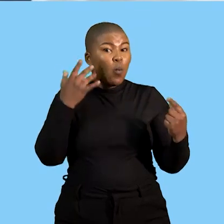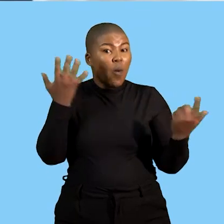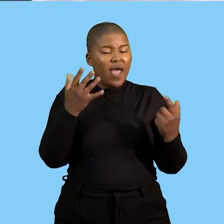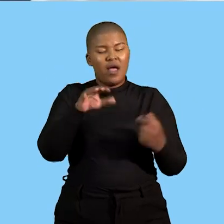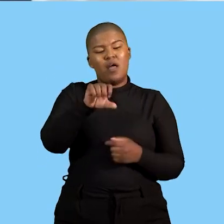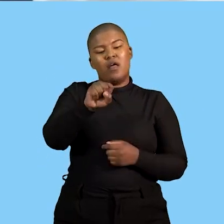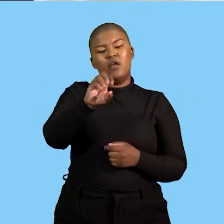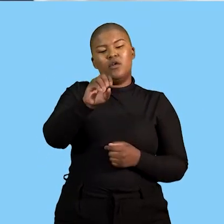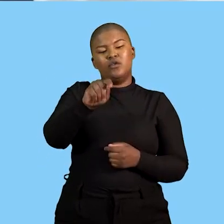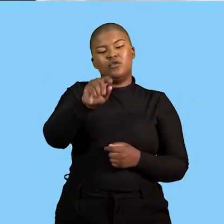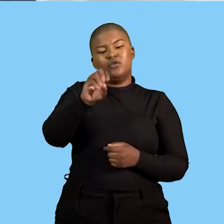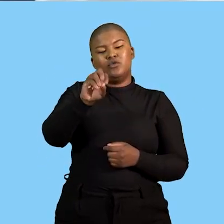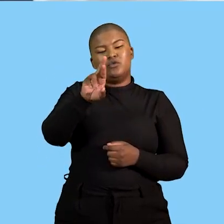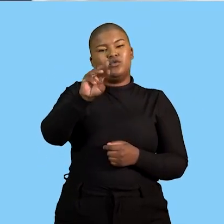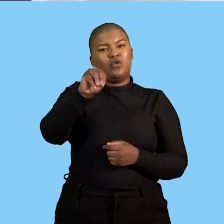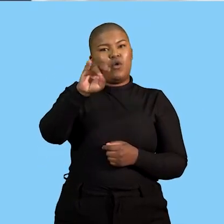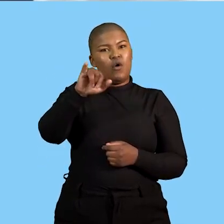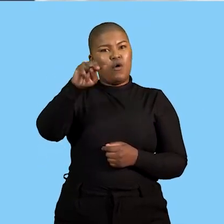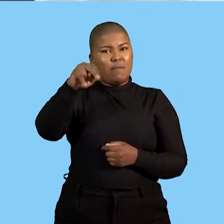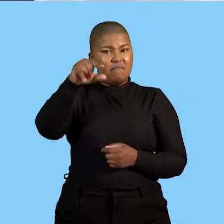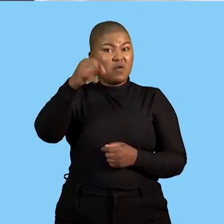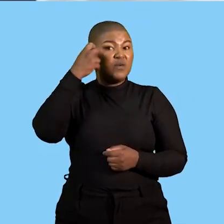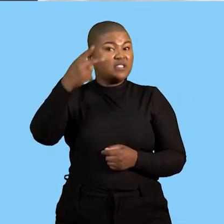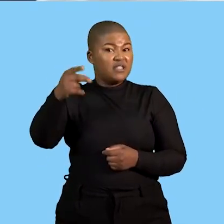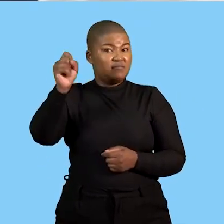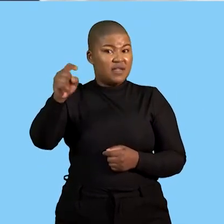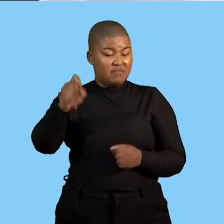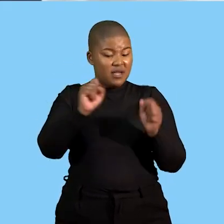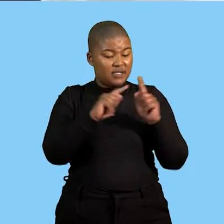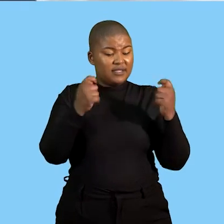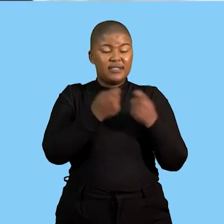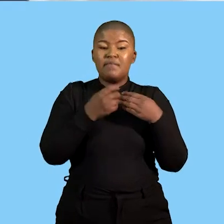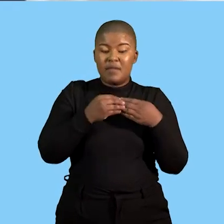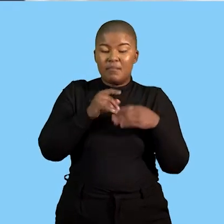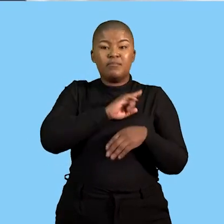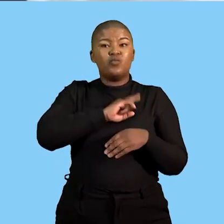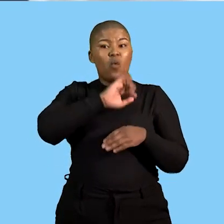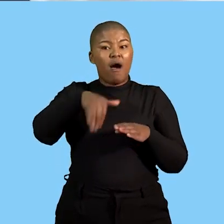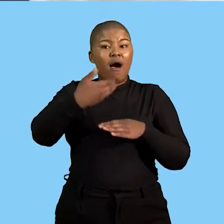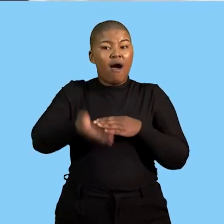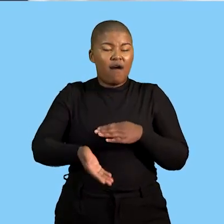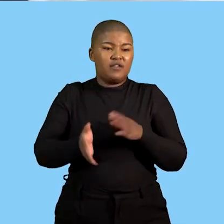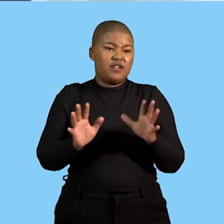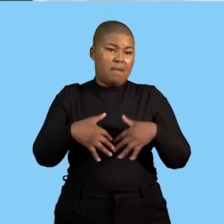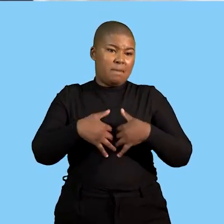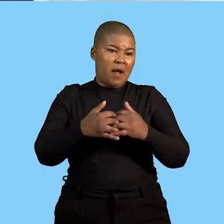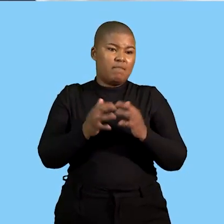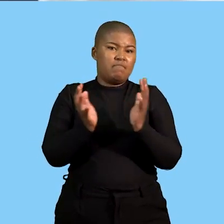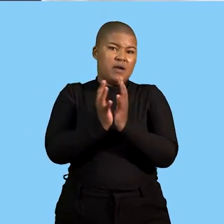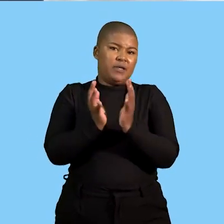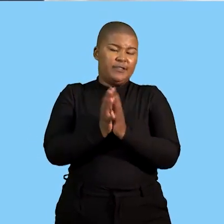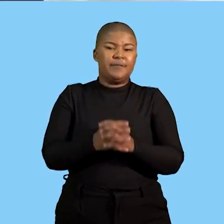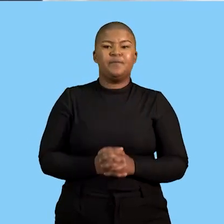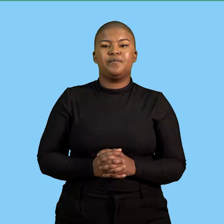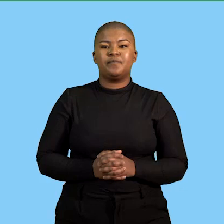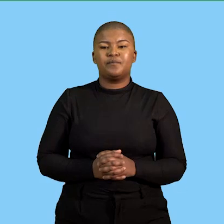opposing each other's ideas as team members, because this is after the formation. As we proceed, we have now